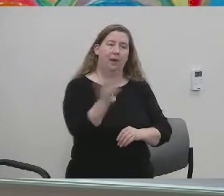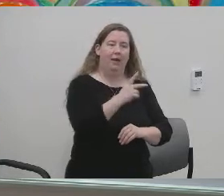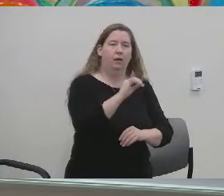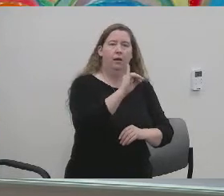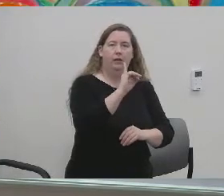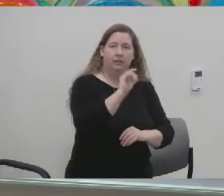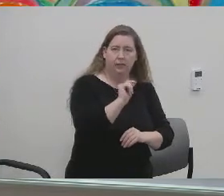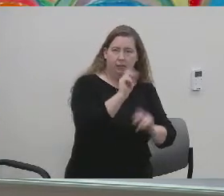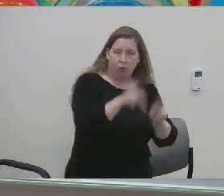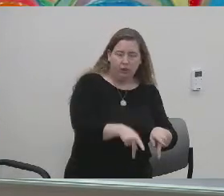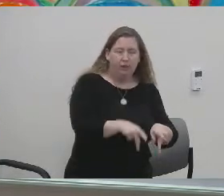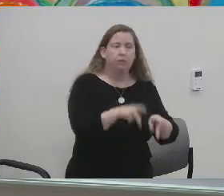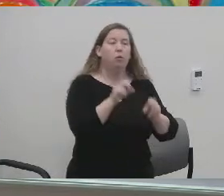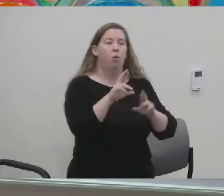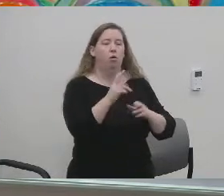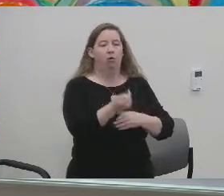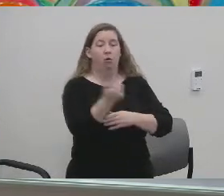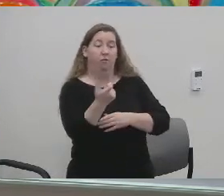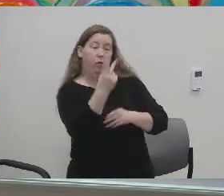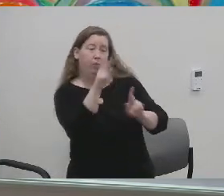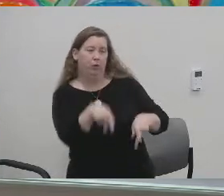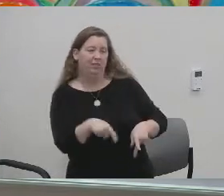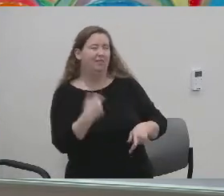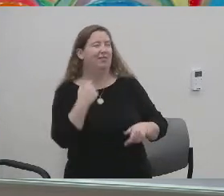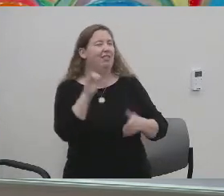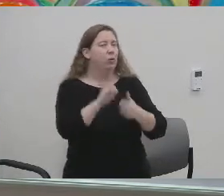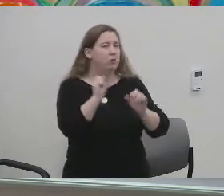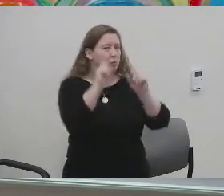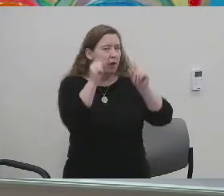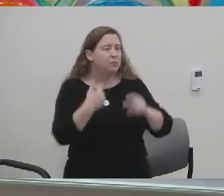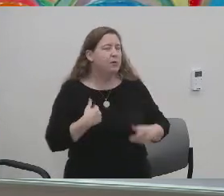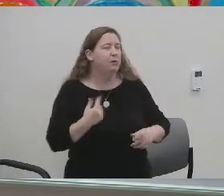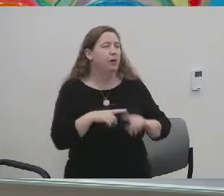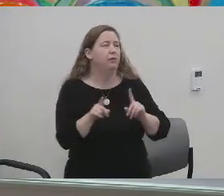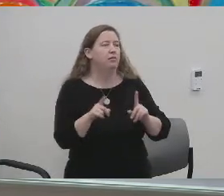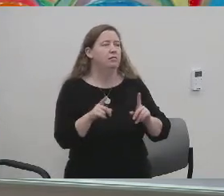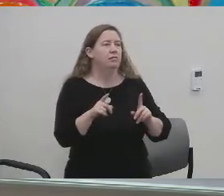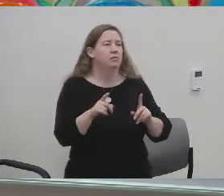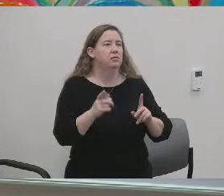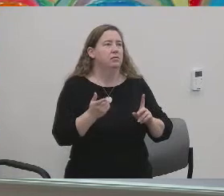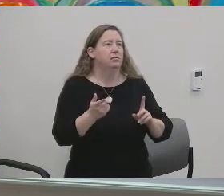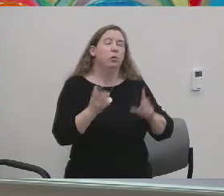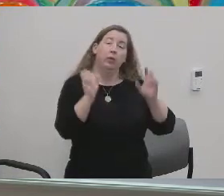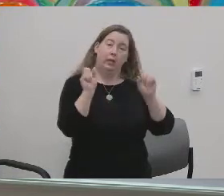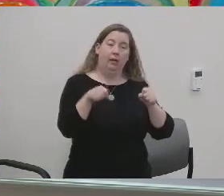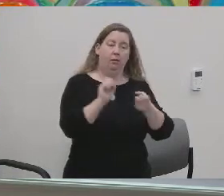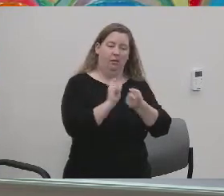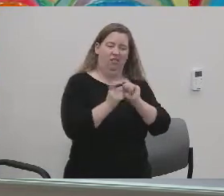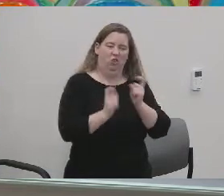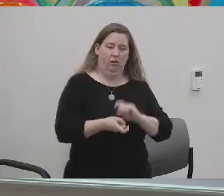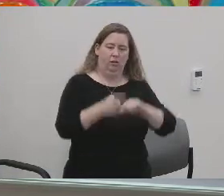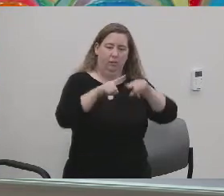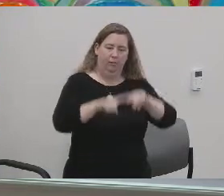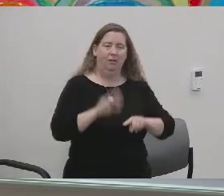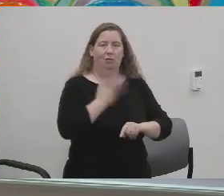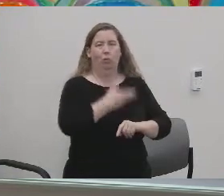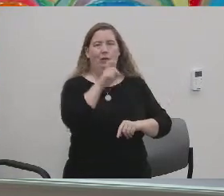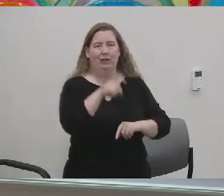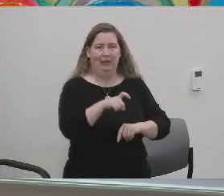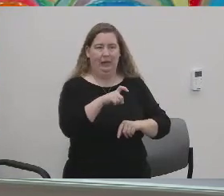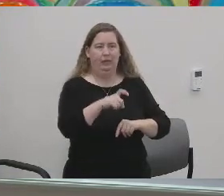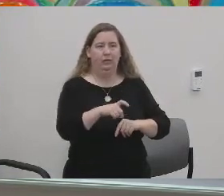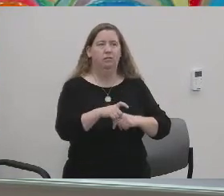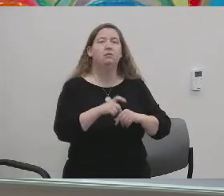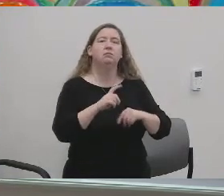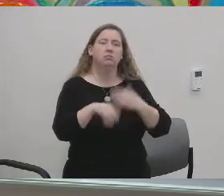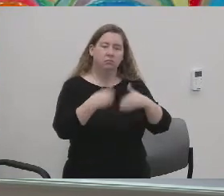contract if we don't need it. I would be surprised by that, but we can definitely adjust that based on need. So we can